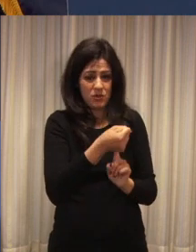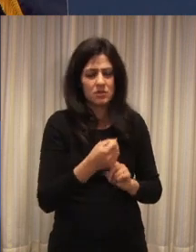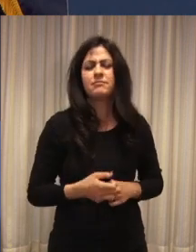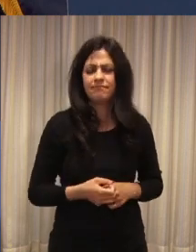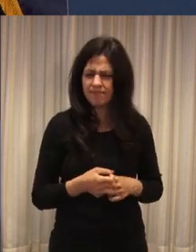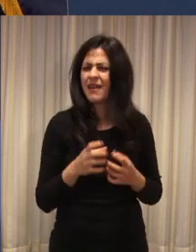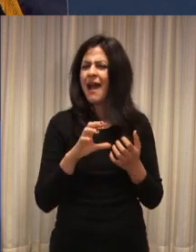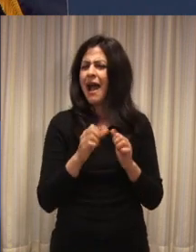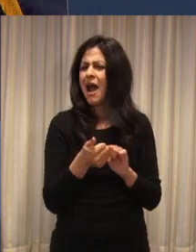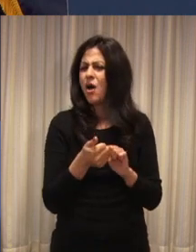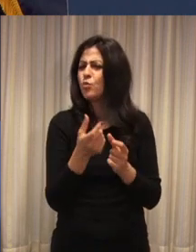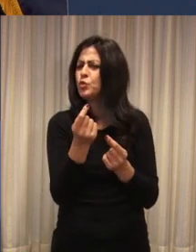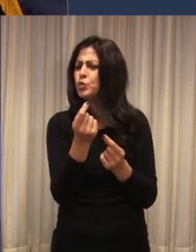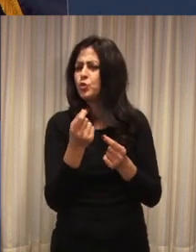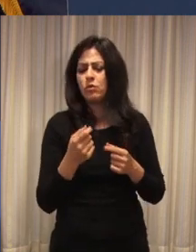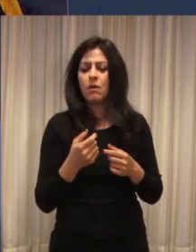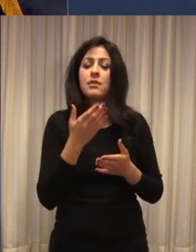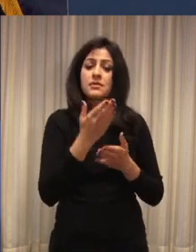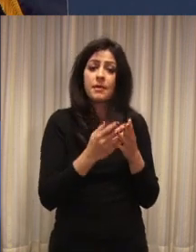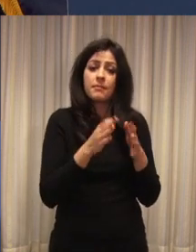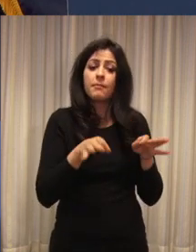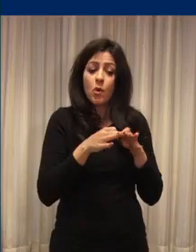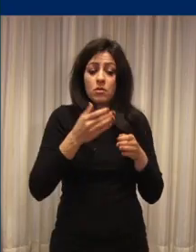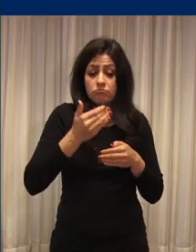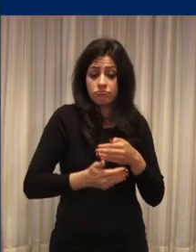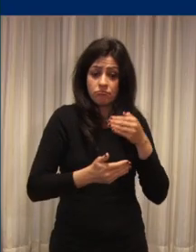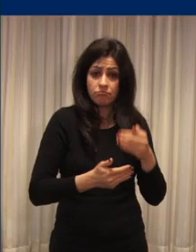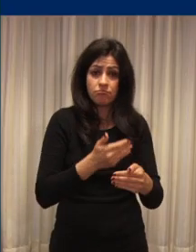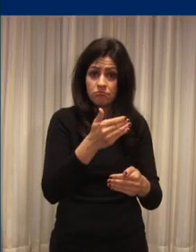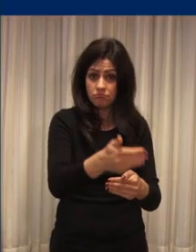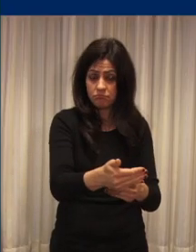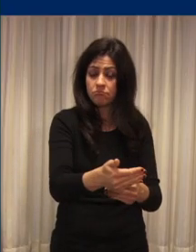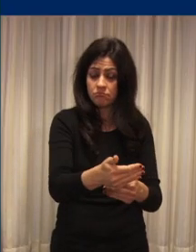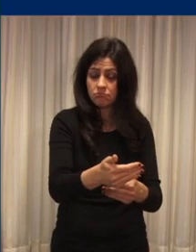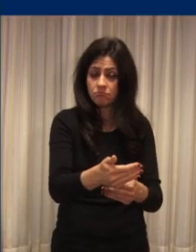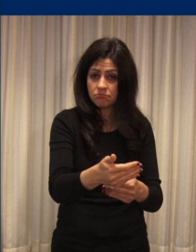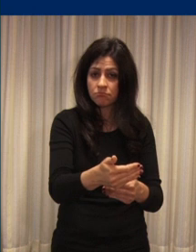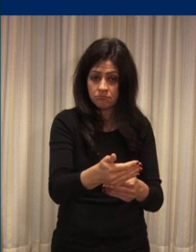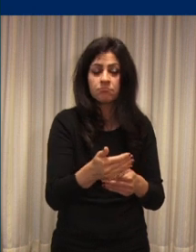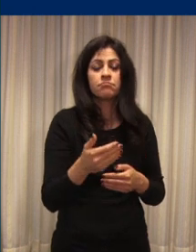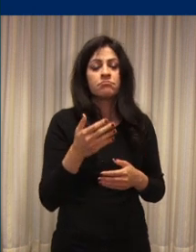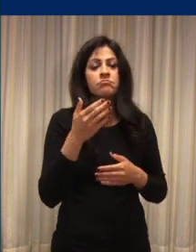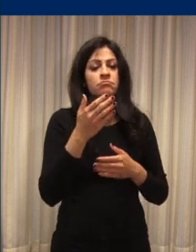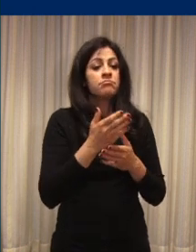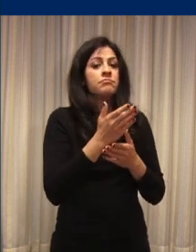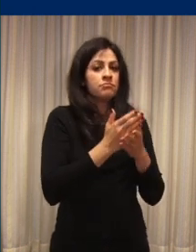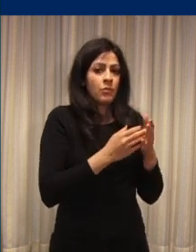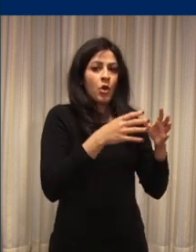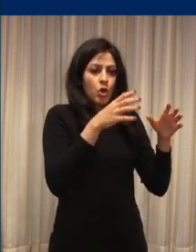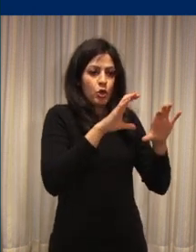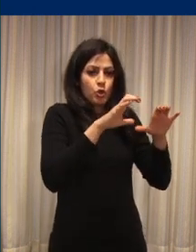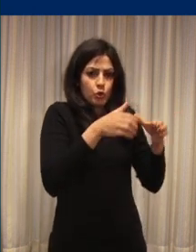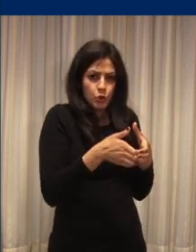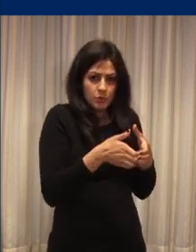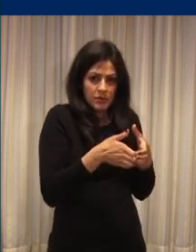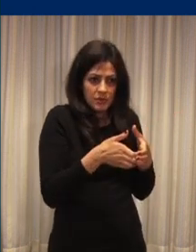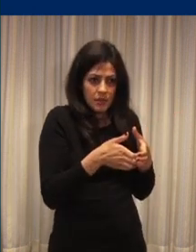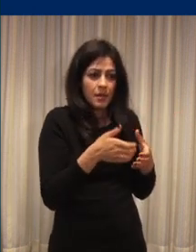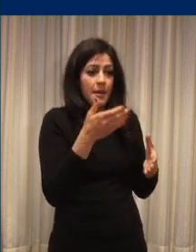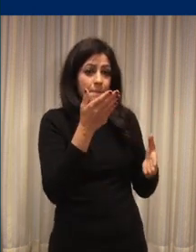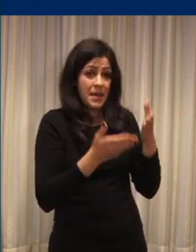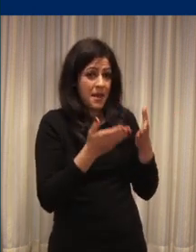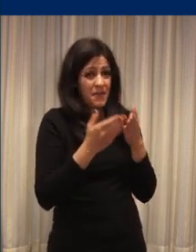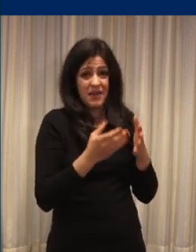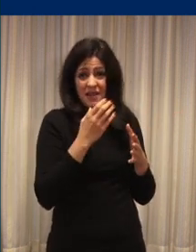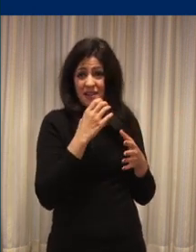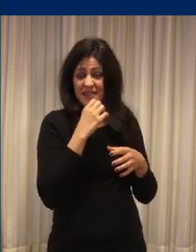we going to do that? Some of the key steps that we'll take, we will bring together groups that sometimes didn't always work as well